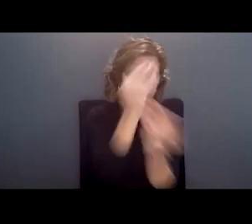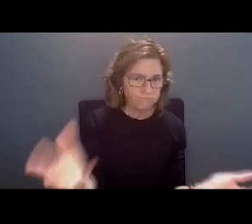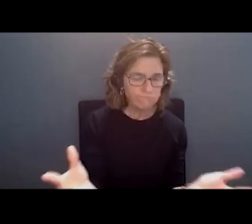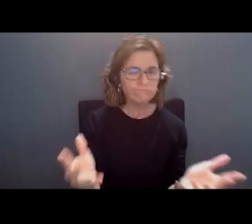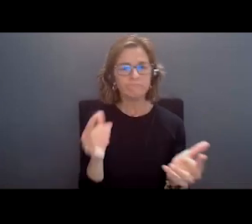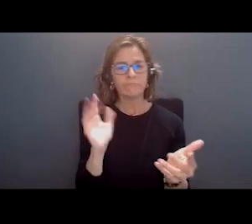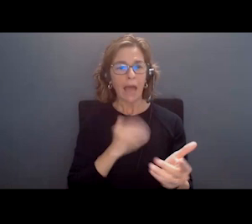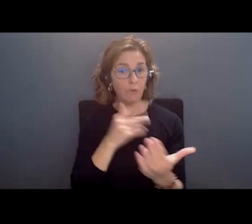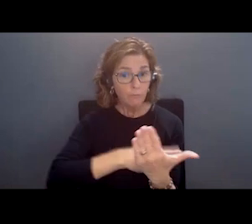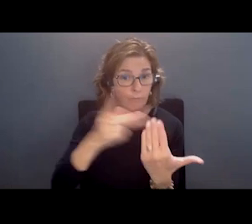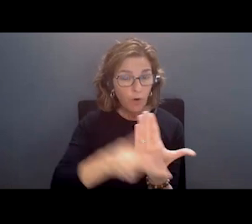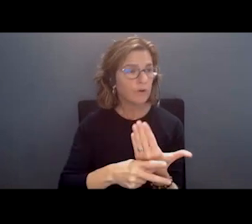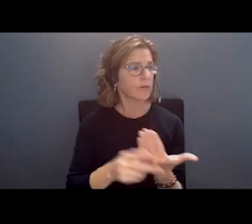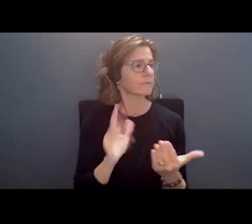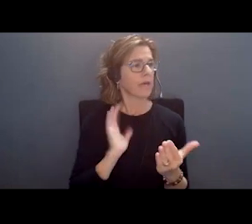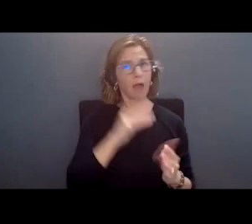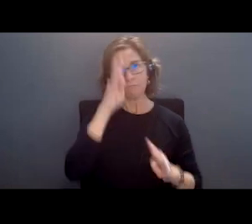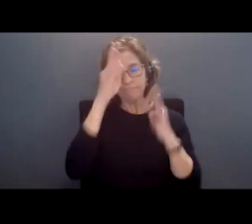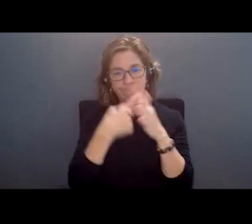offerings.